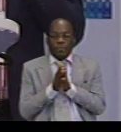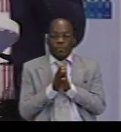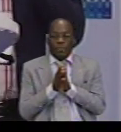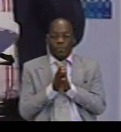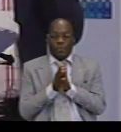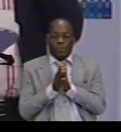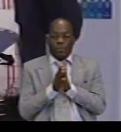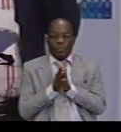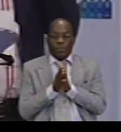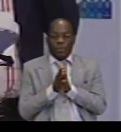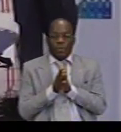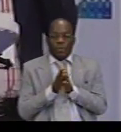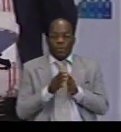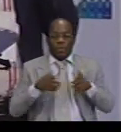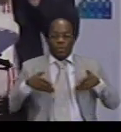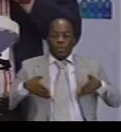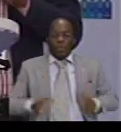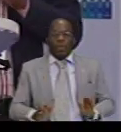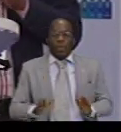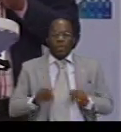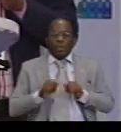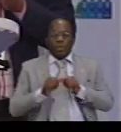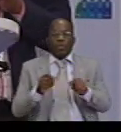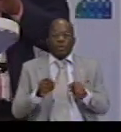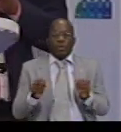Let's continue with the announcement we just made.